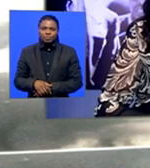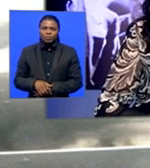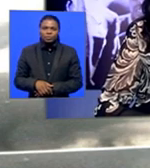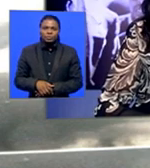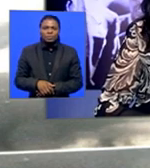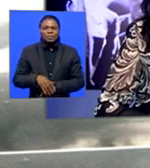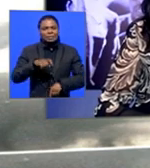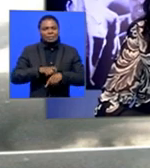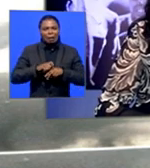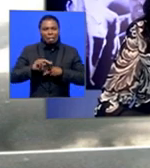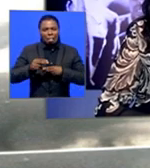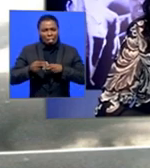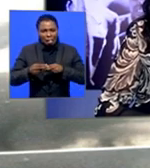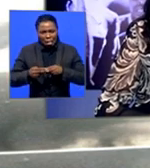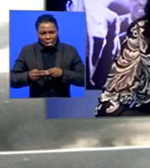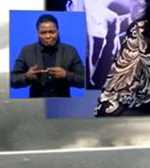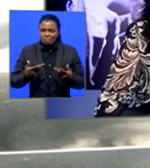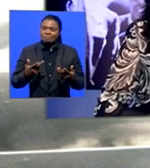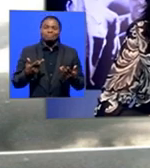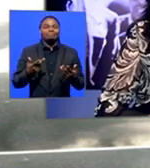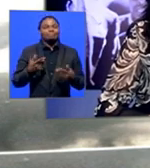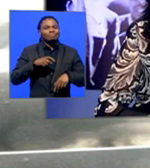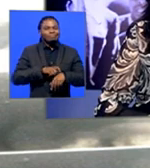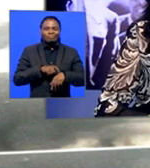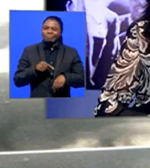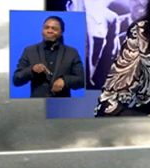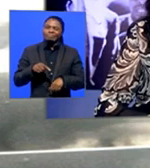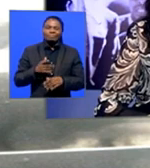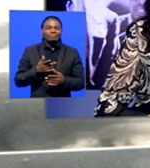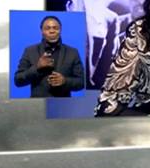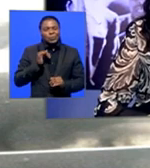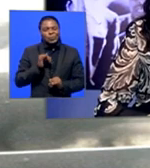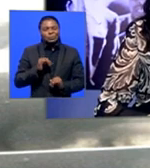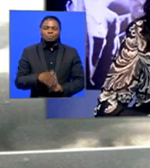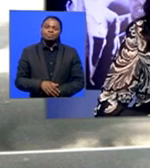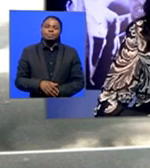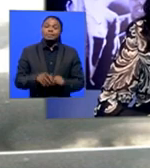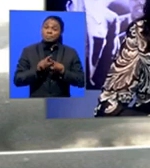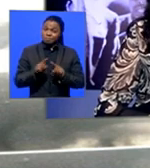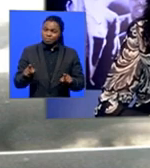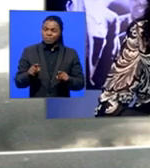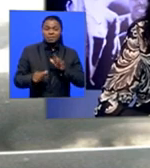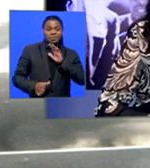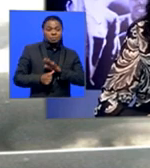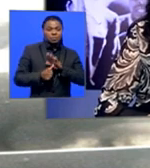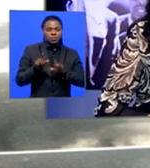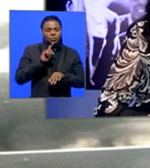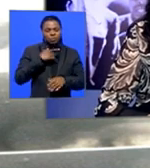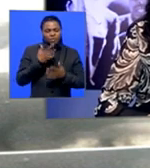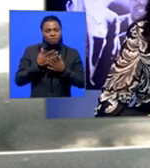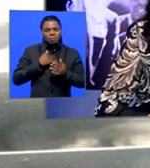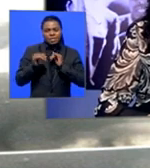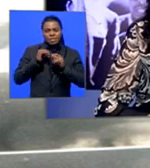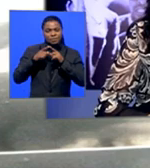We're running out of time as well in a very fast way. Time is the greatest enemy of ours. But I think what's important to end of our interview